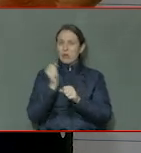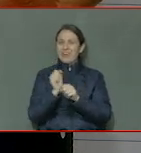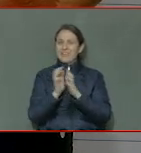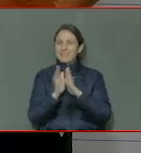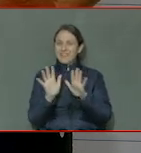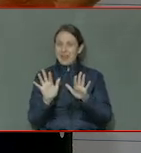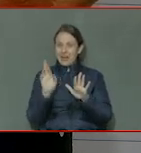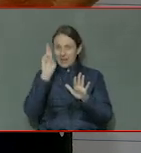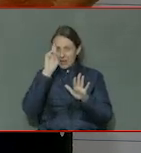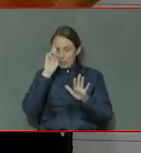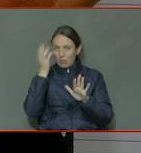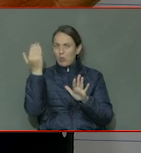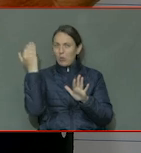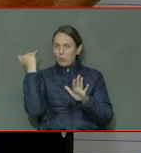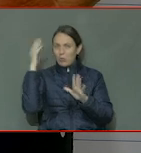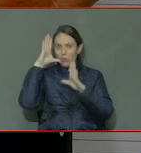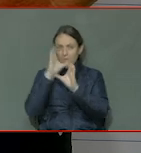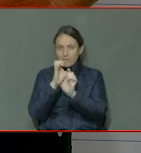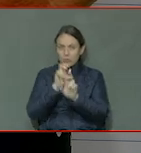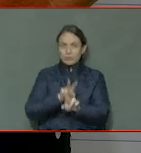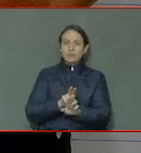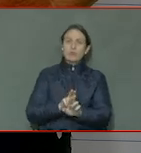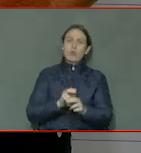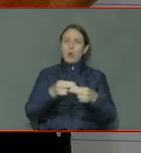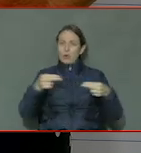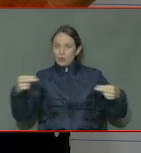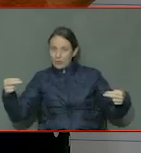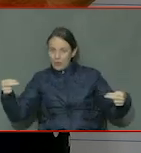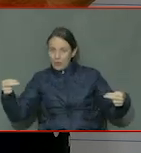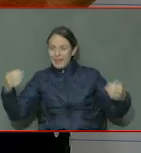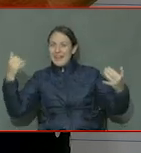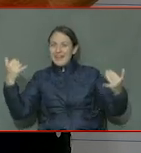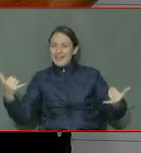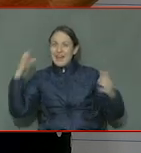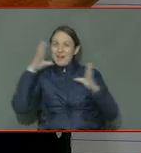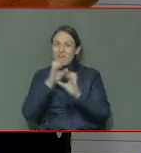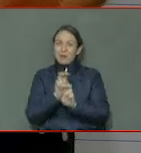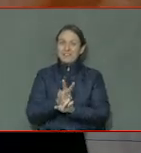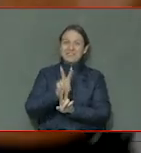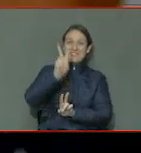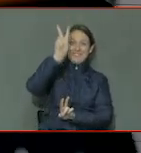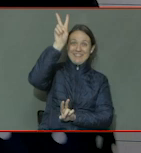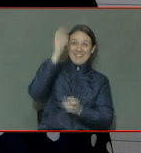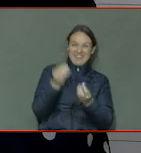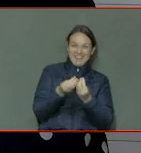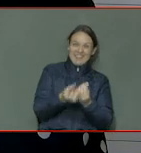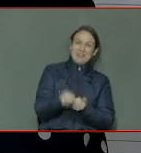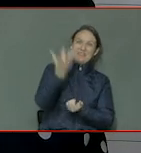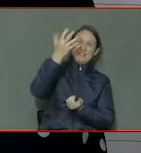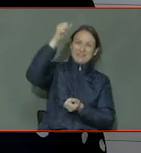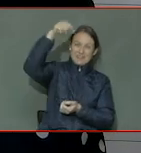it horizontally and now in grade 12 you do it vertically. I'm going to do all